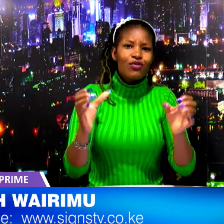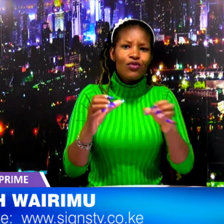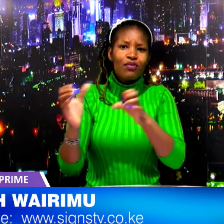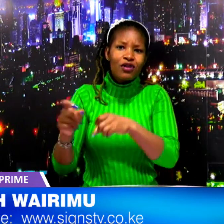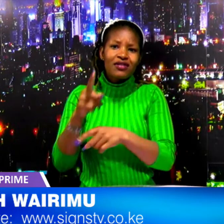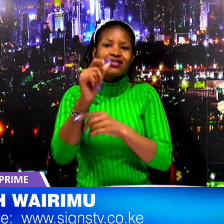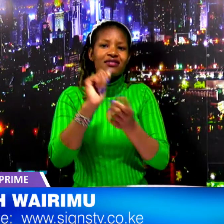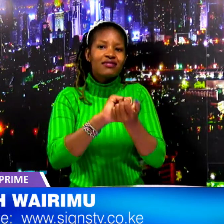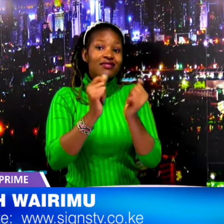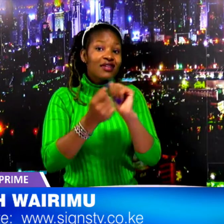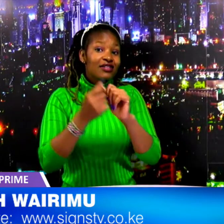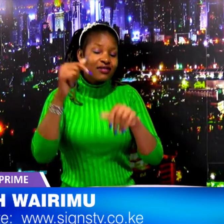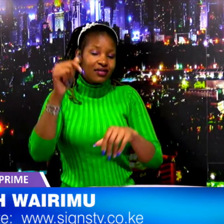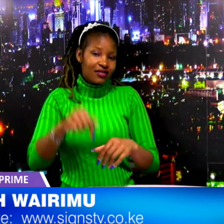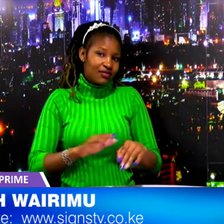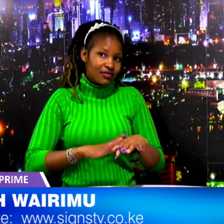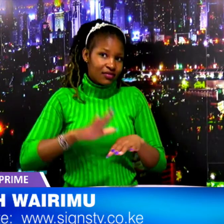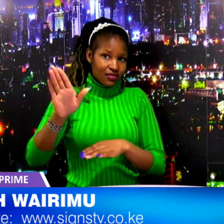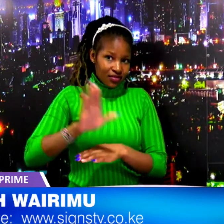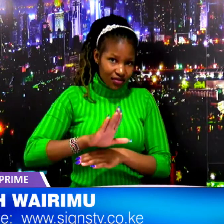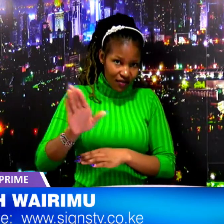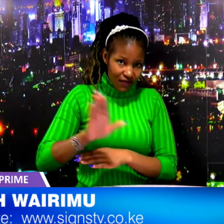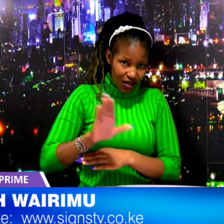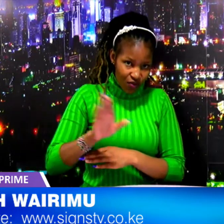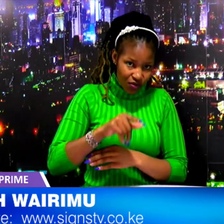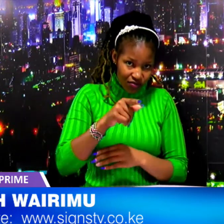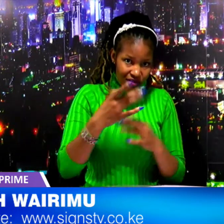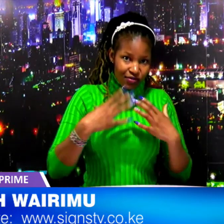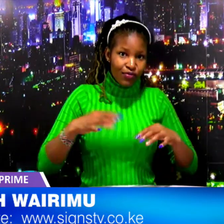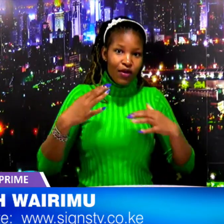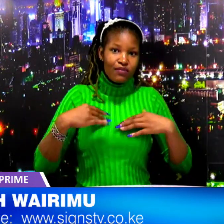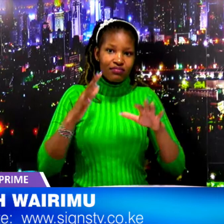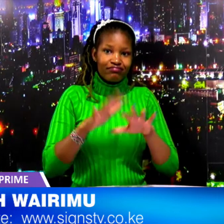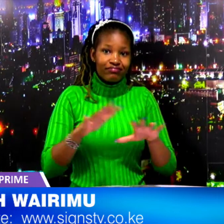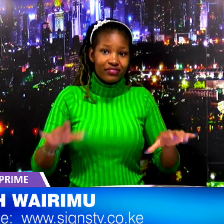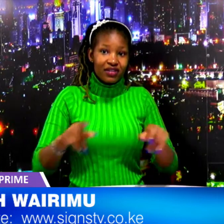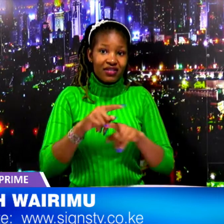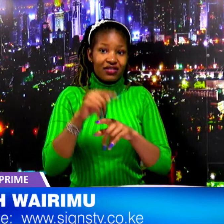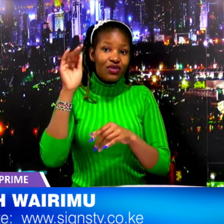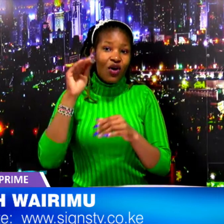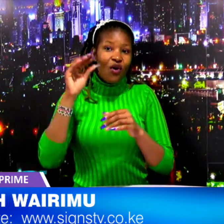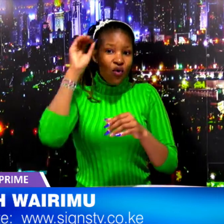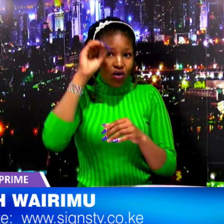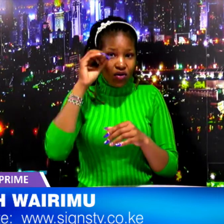breaking barriers becomes an essential part of change.